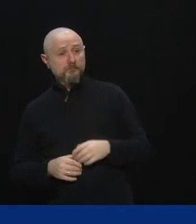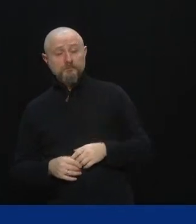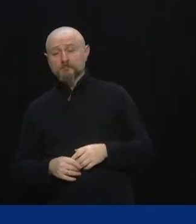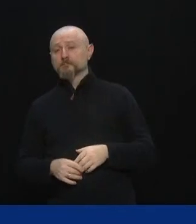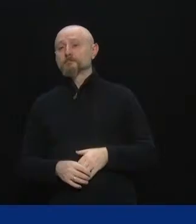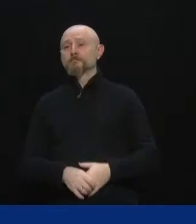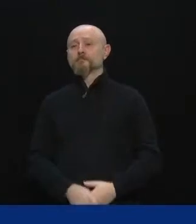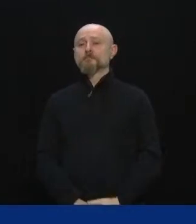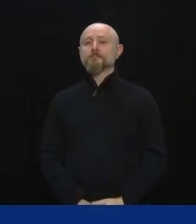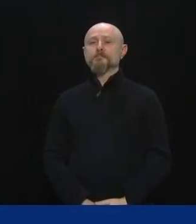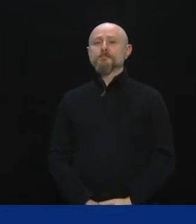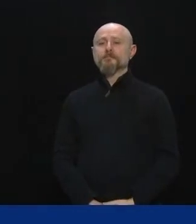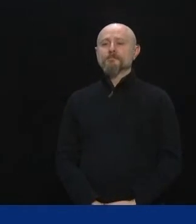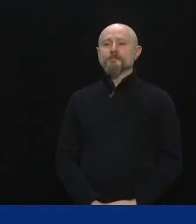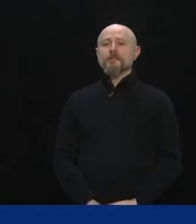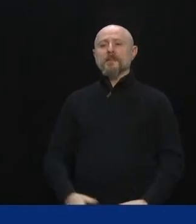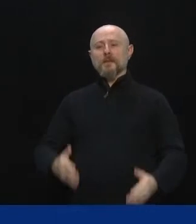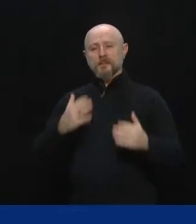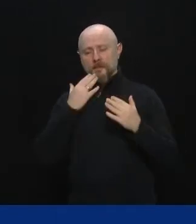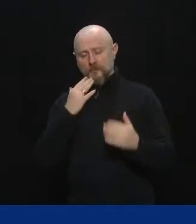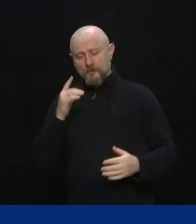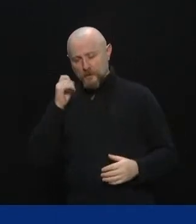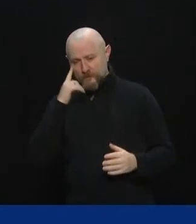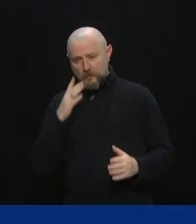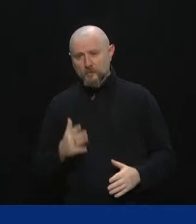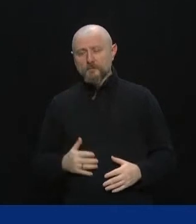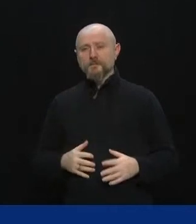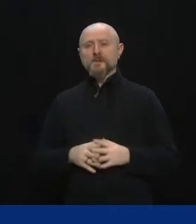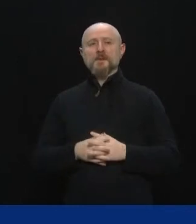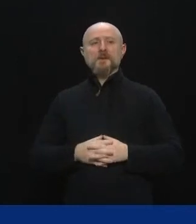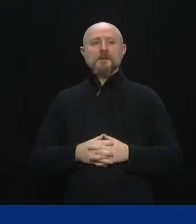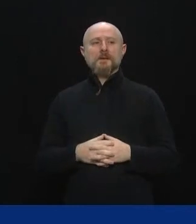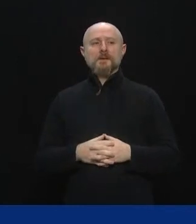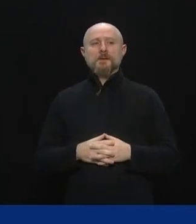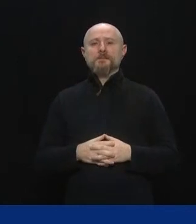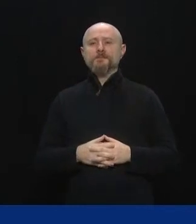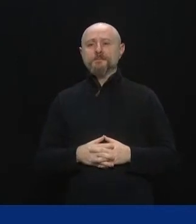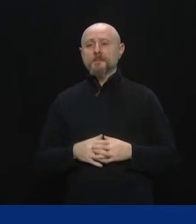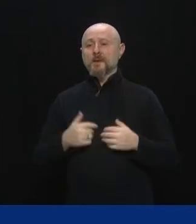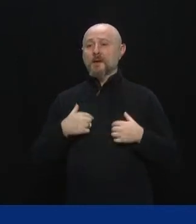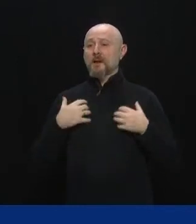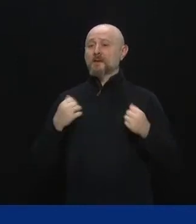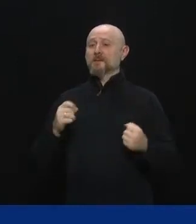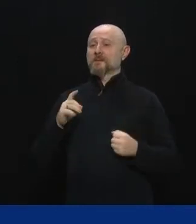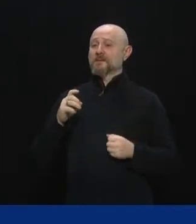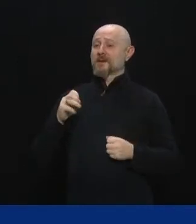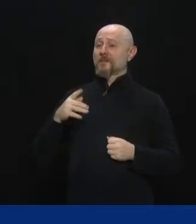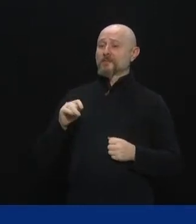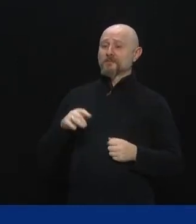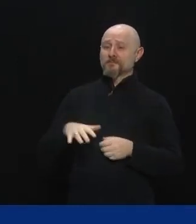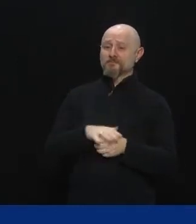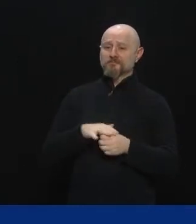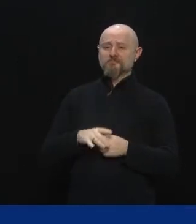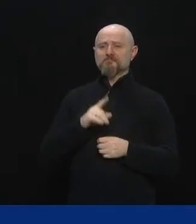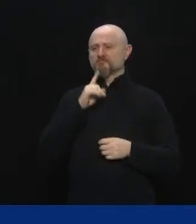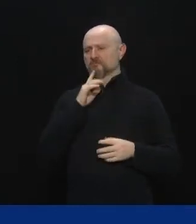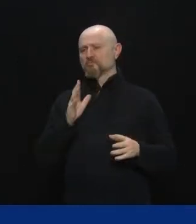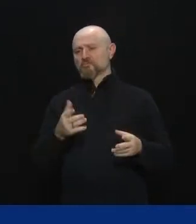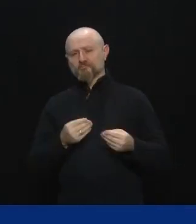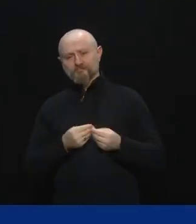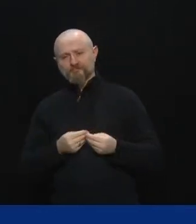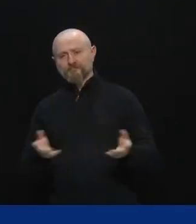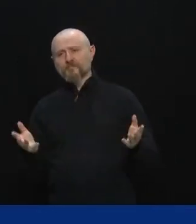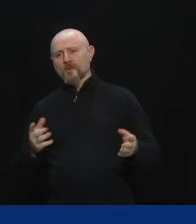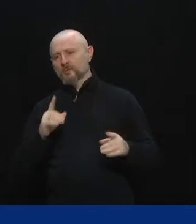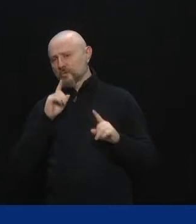appreciate it. Thanks very much, Governor. And let me start out by saying that the Health Department will be releasing a comprehensive report.